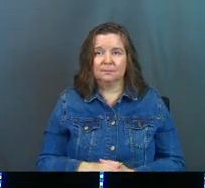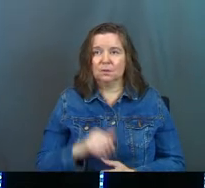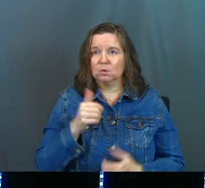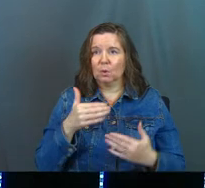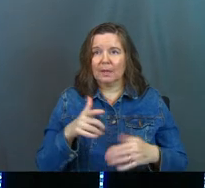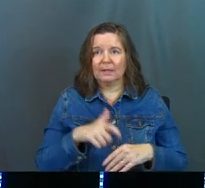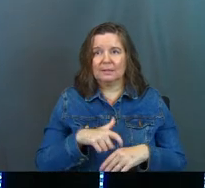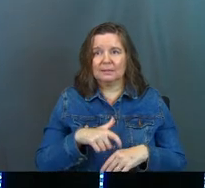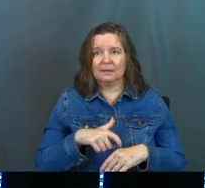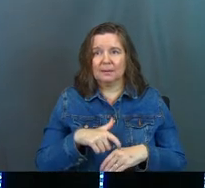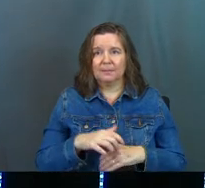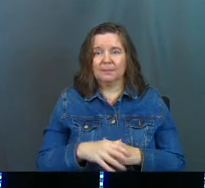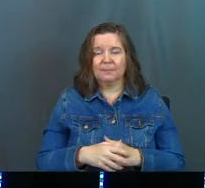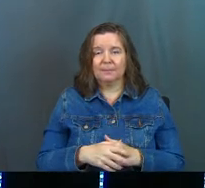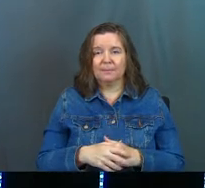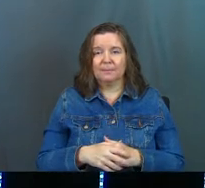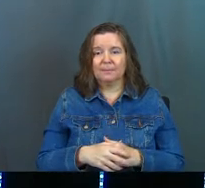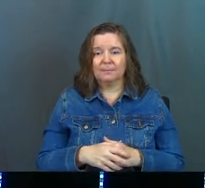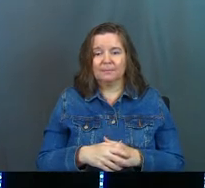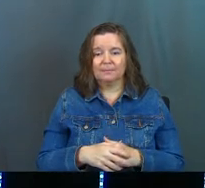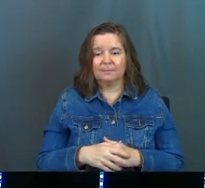Don't let this time,